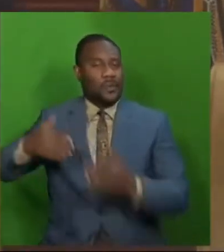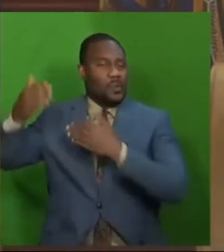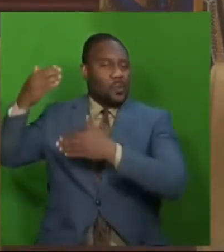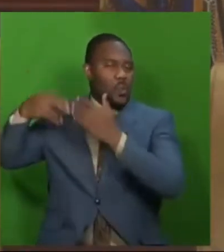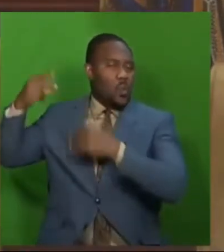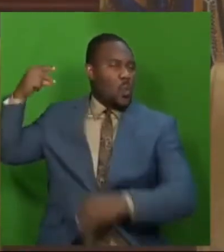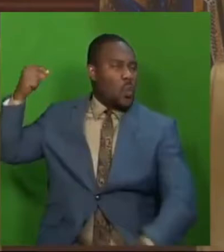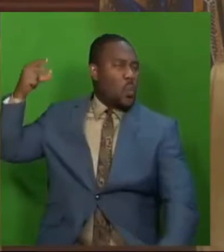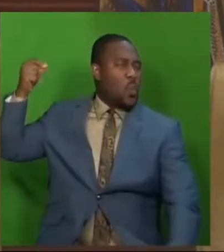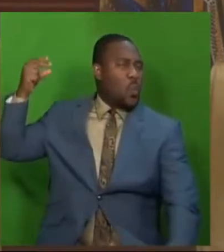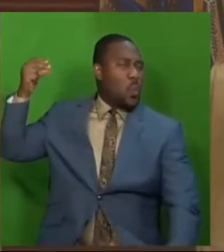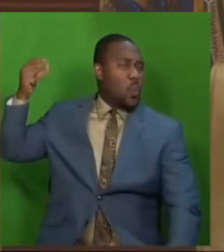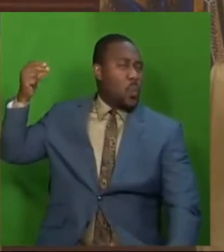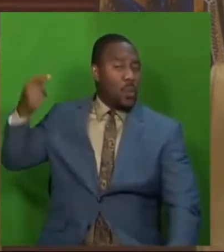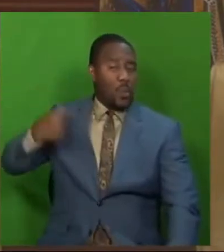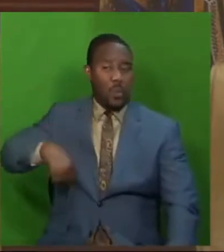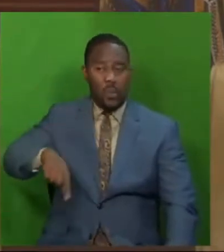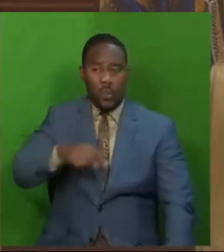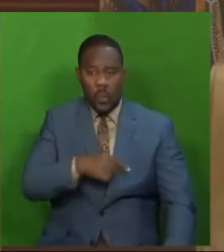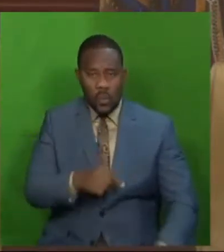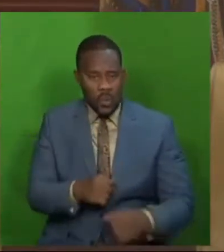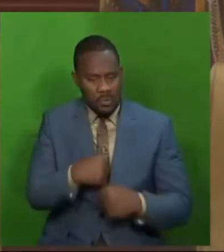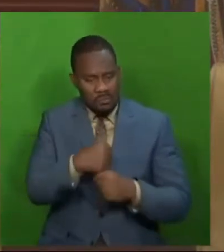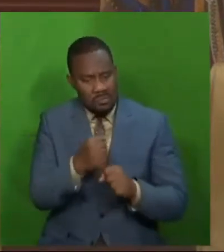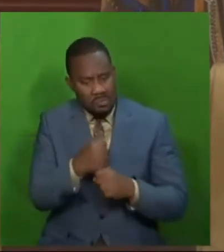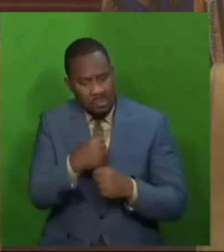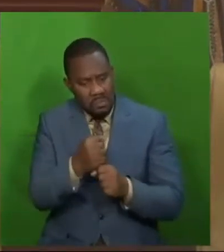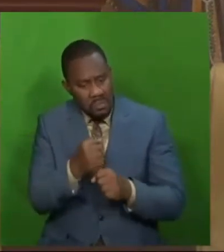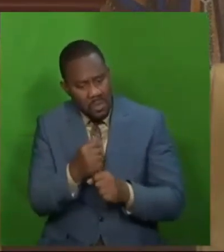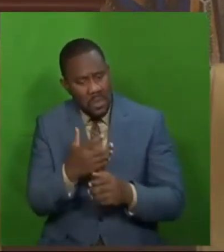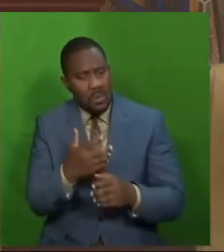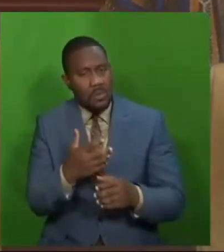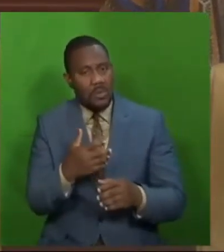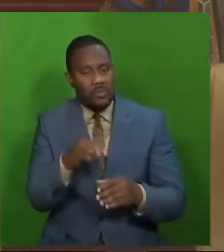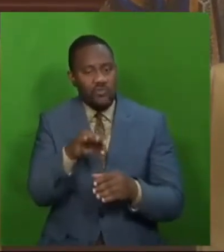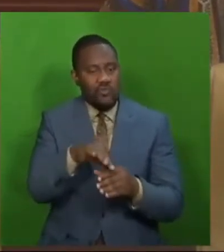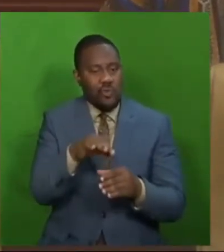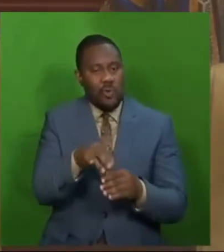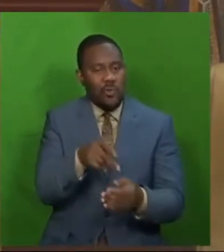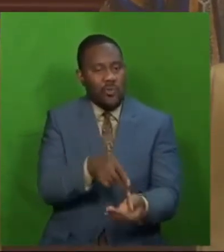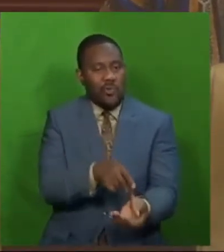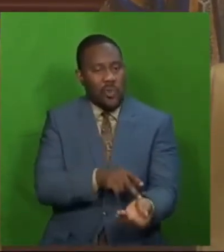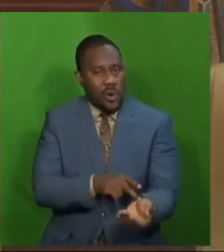been producing plantain in excess of our demand during the peak season.